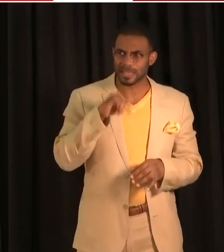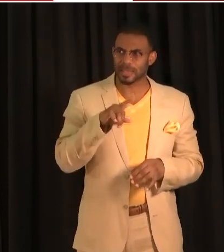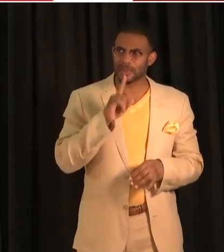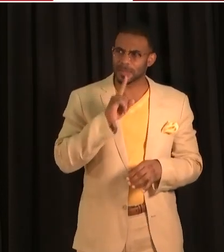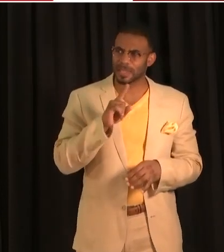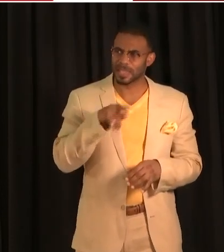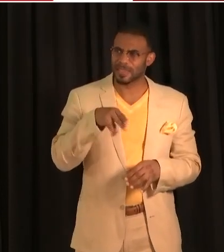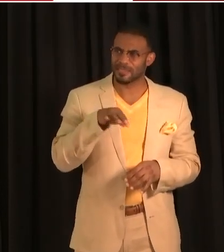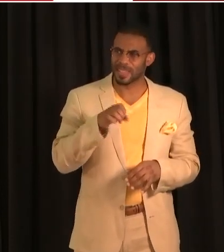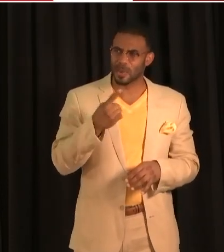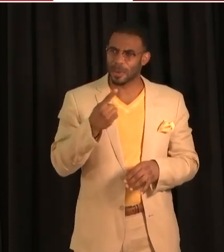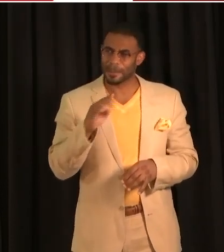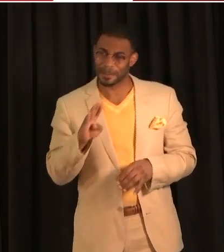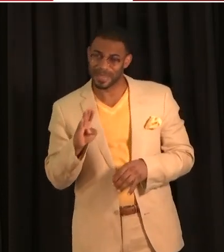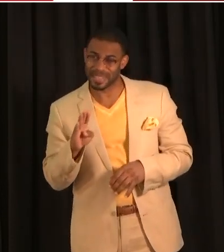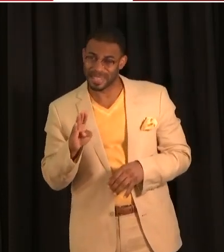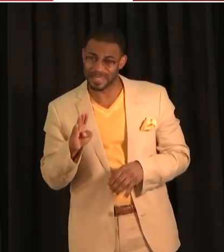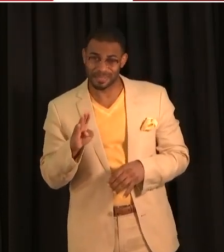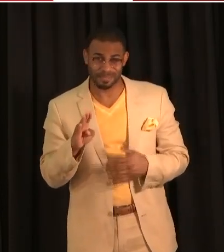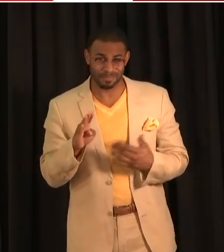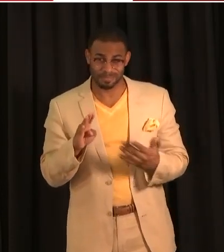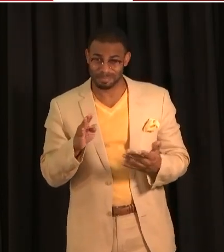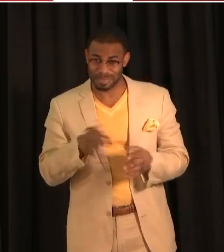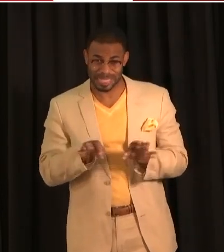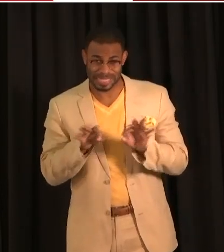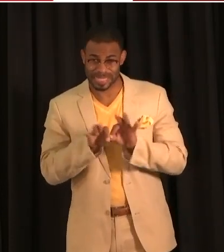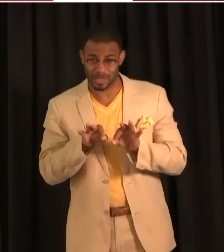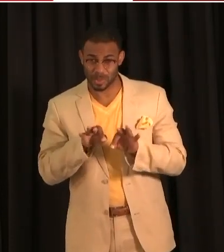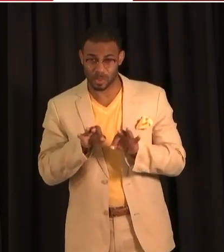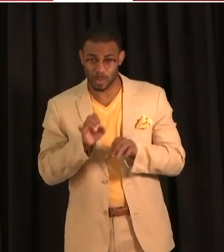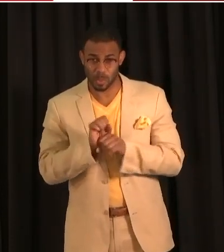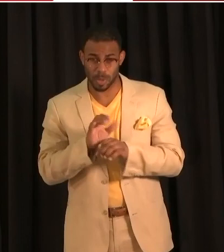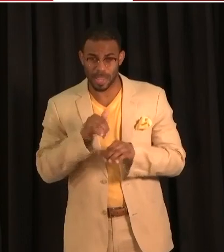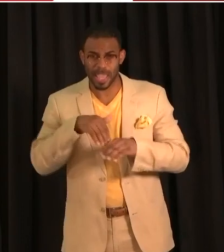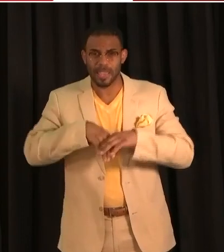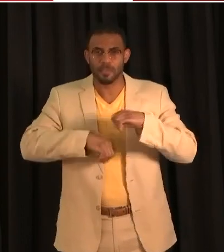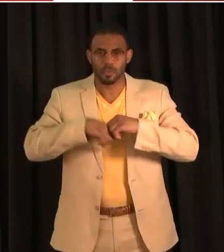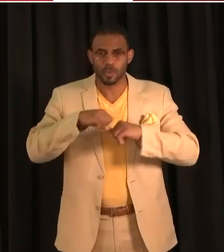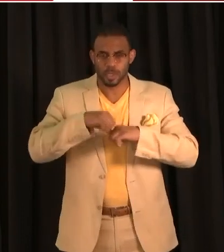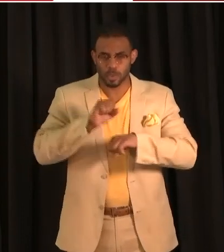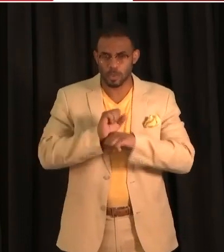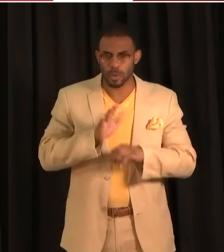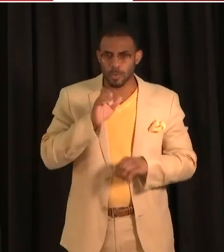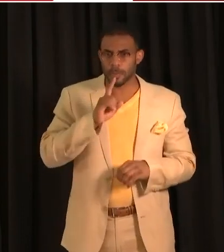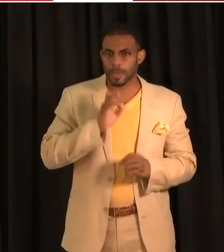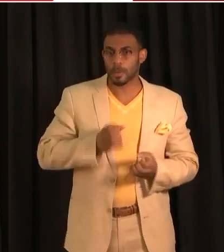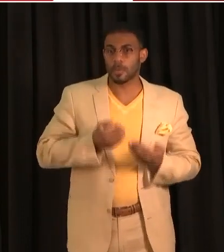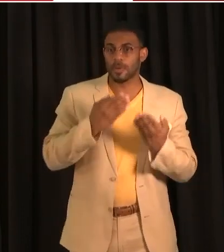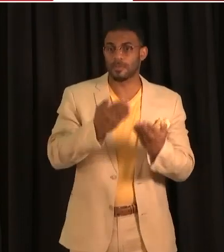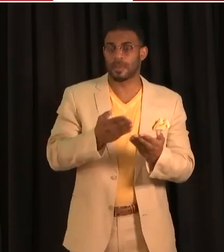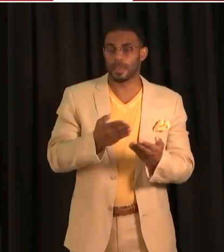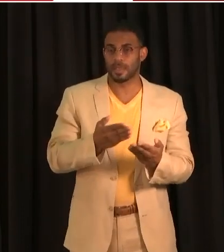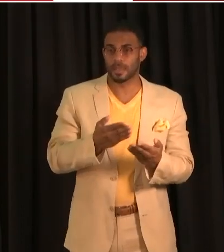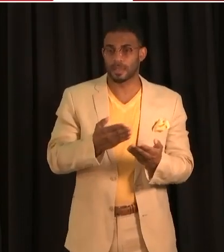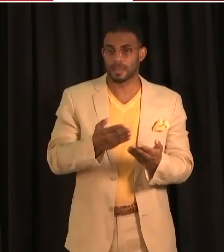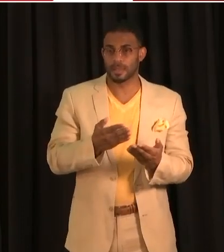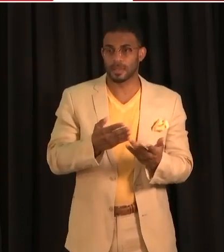I think they're going to be phase 1B essential workers, critical infrastructure workers, will be